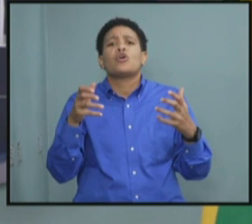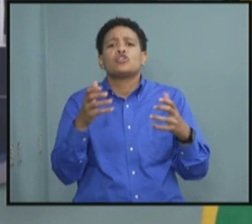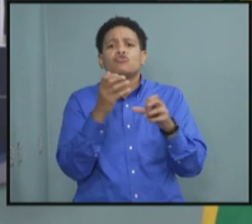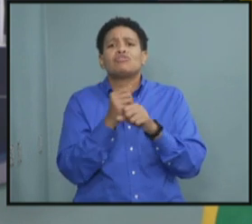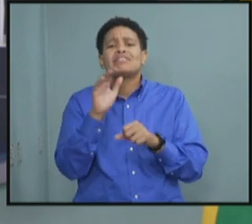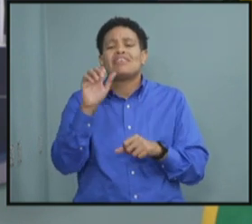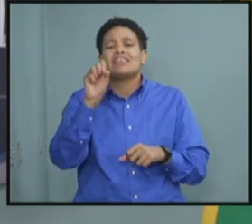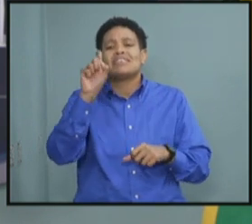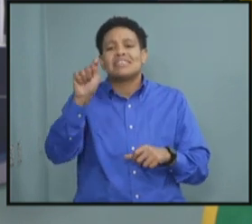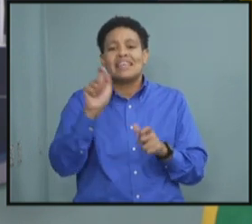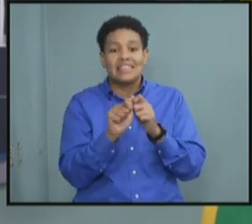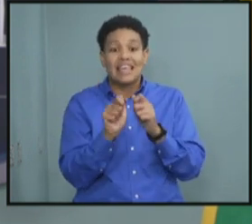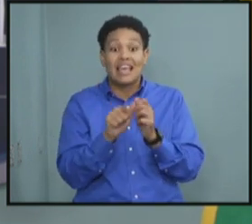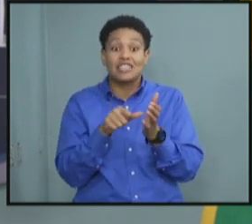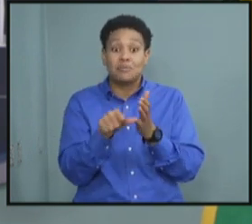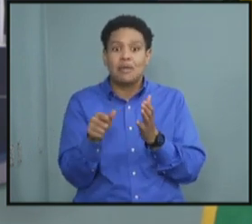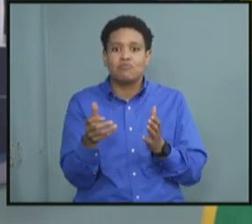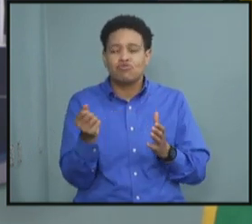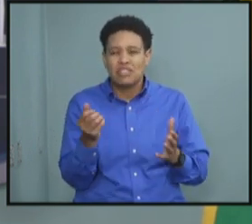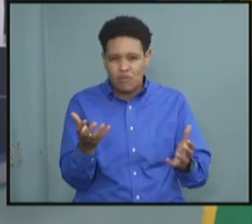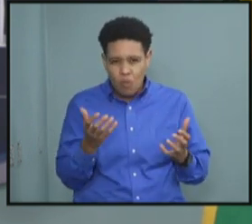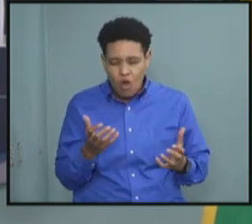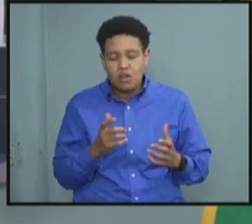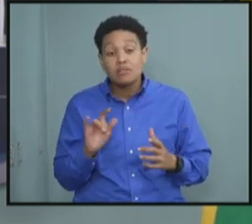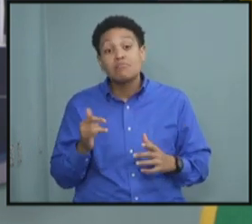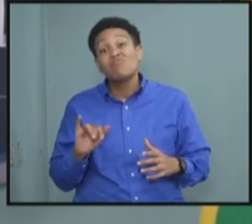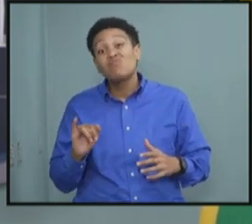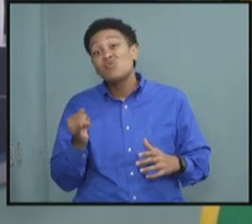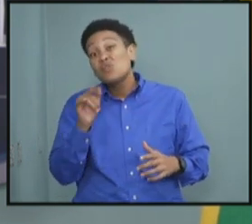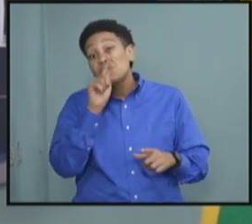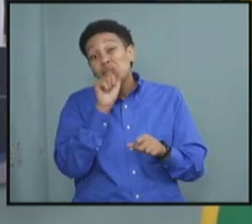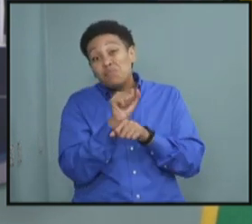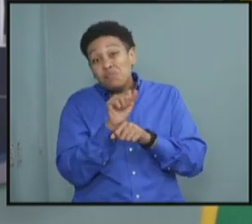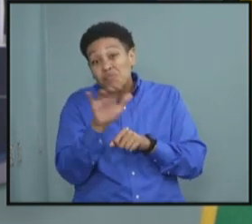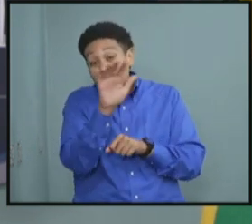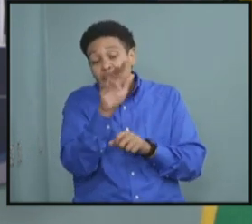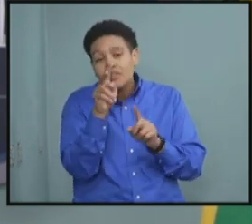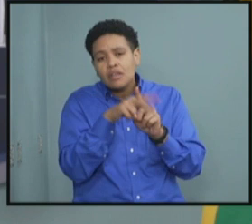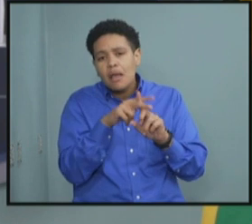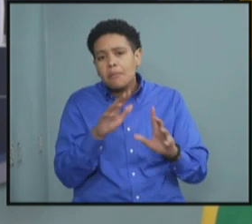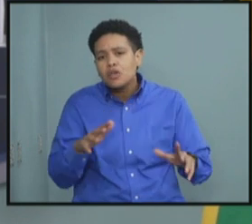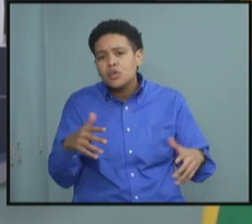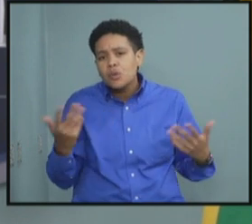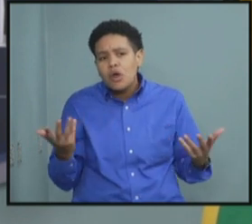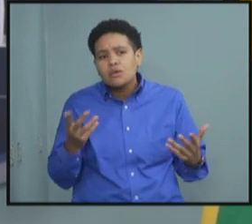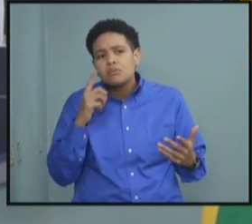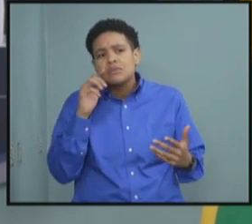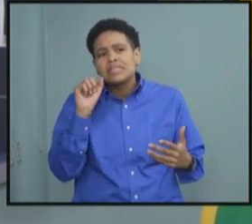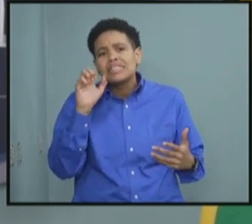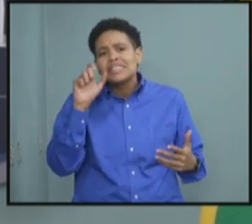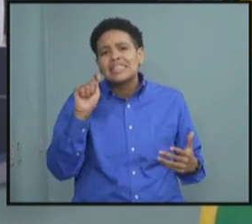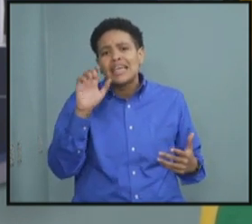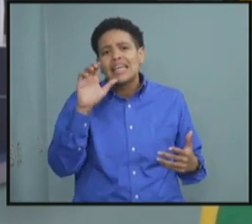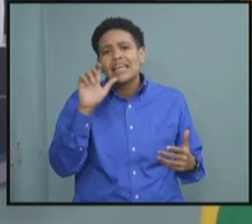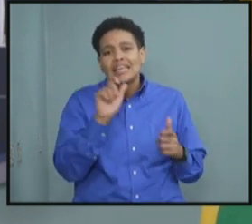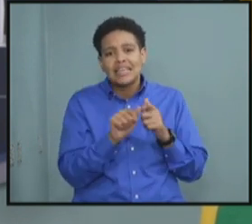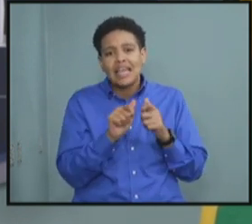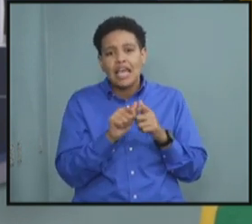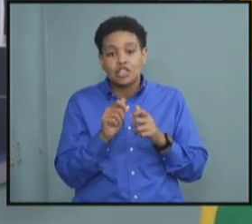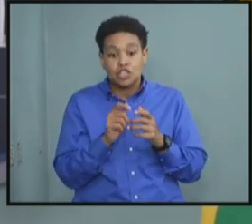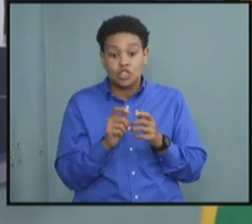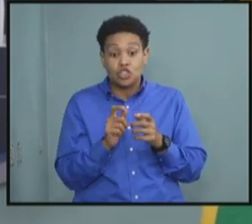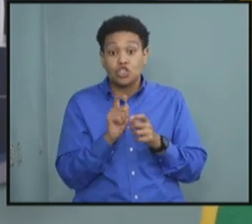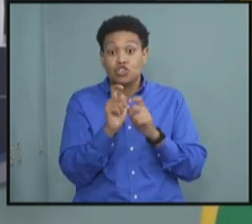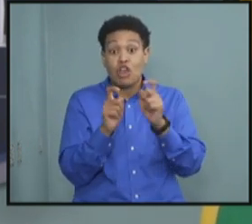set cash payments. Let me just assure applicants that set cash grants are being